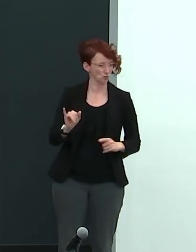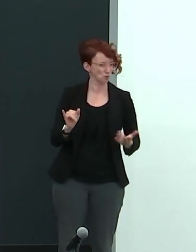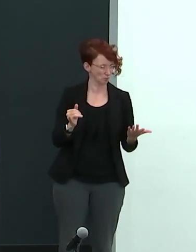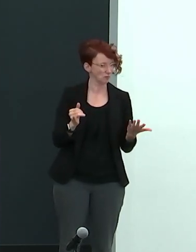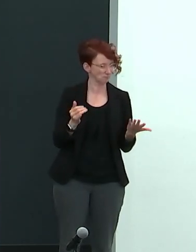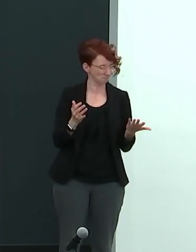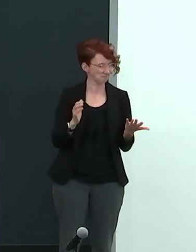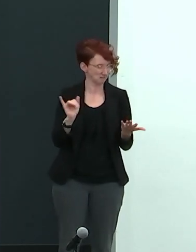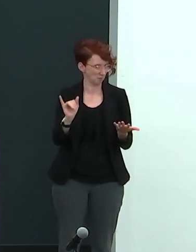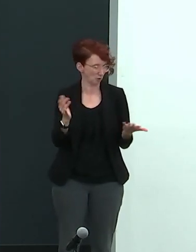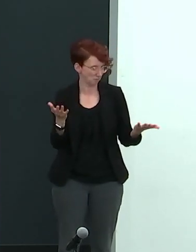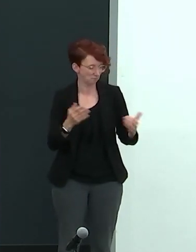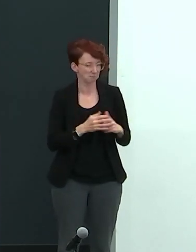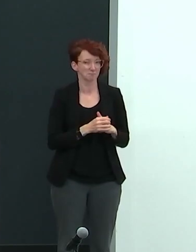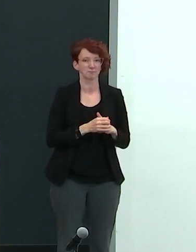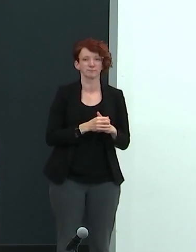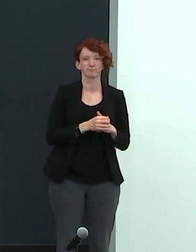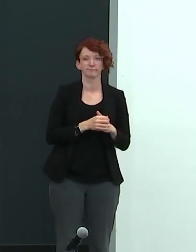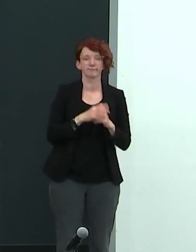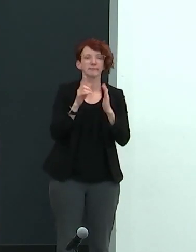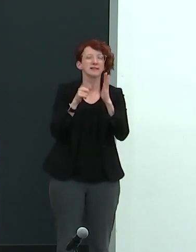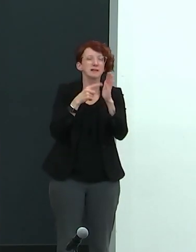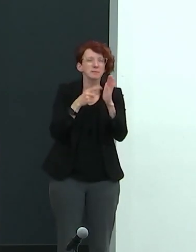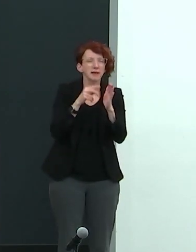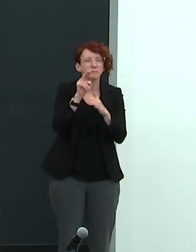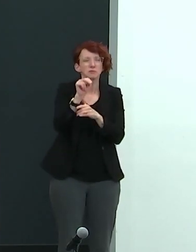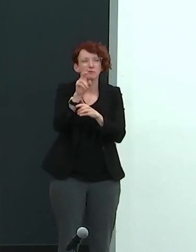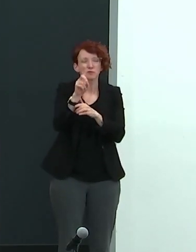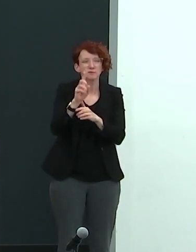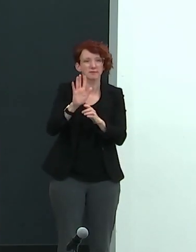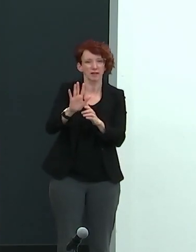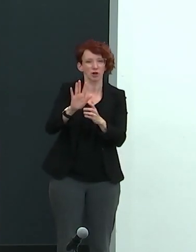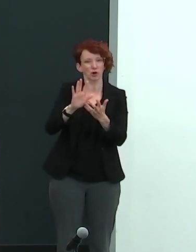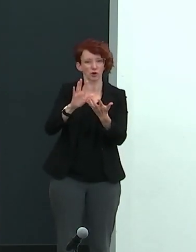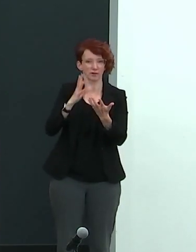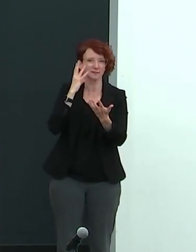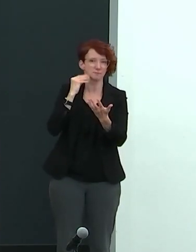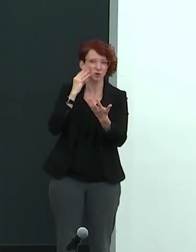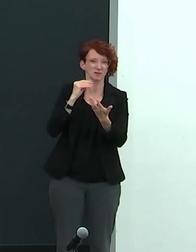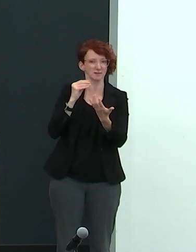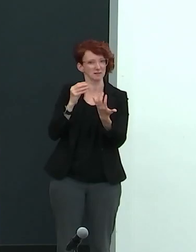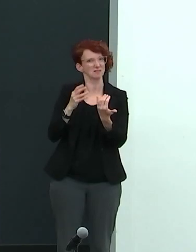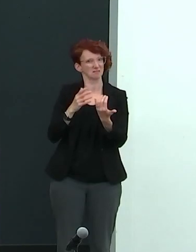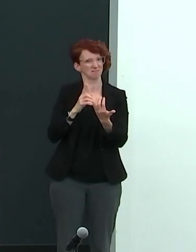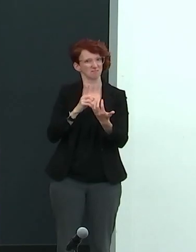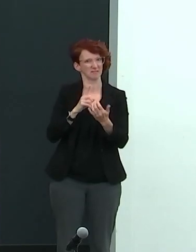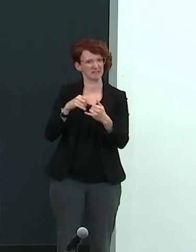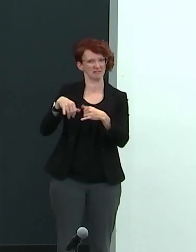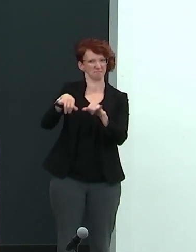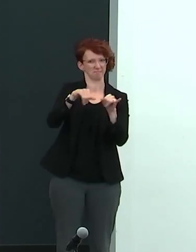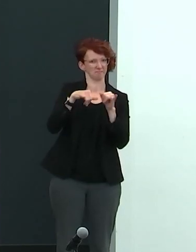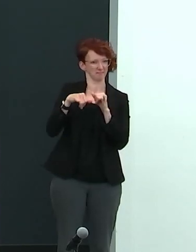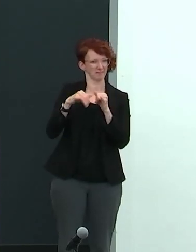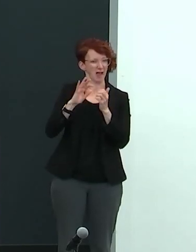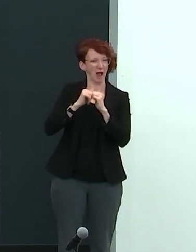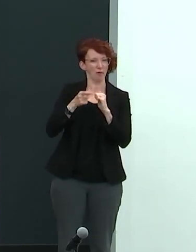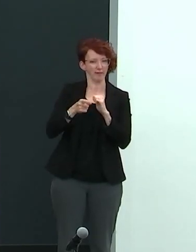and oftentimes is intimately connected to how individuals define their identity and who they are.